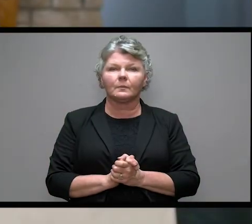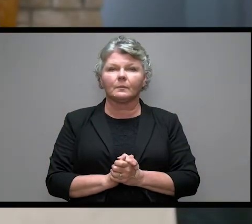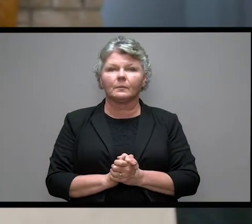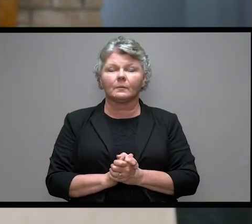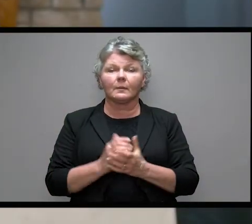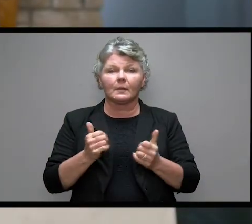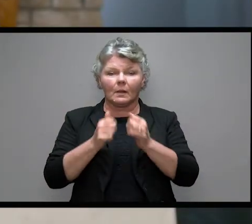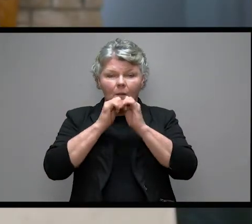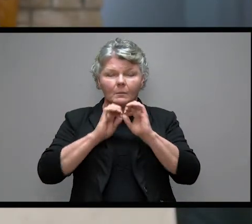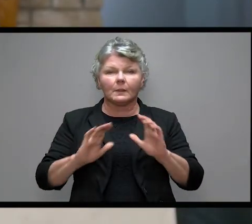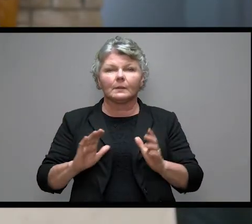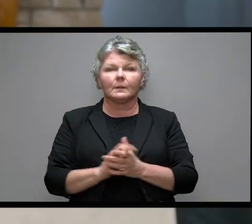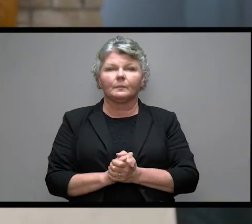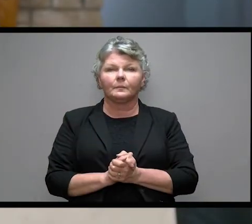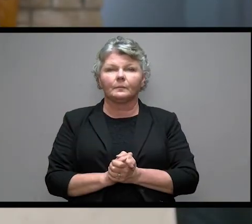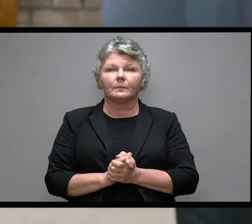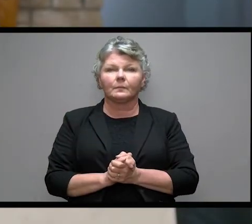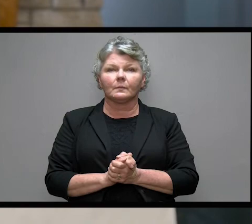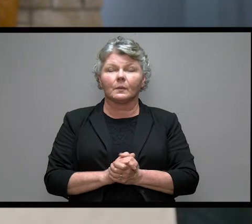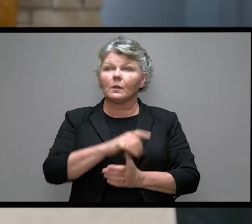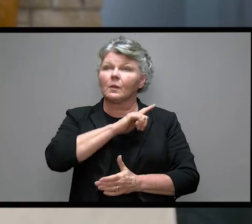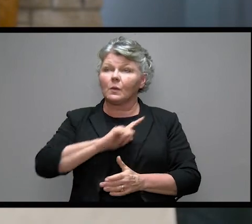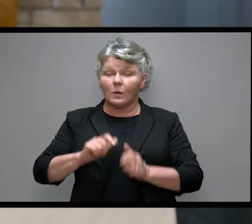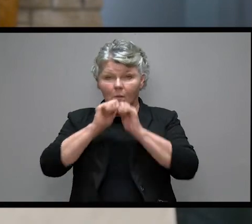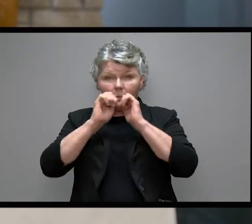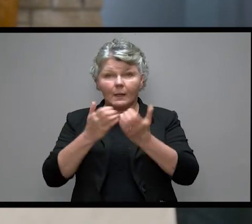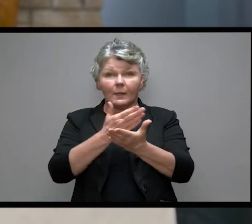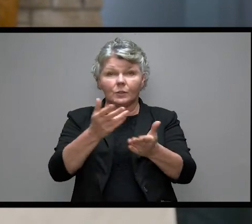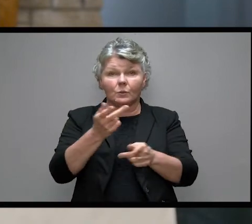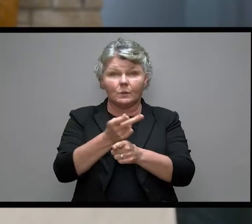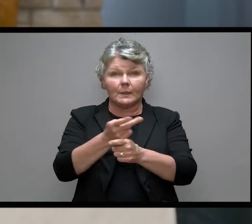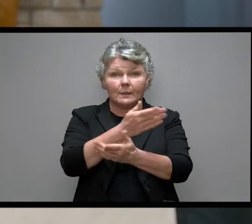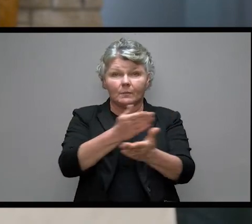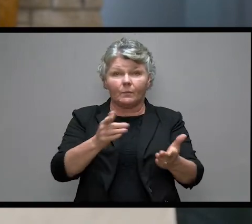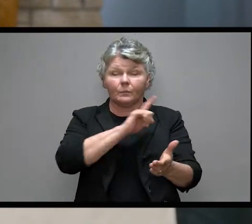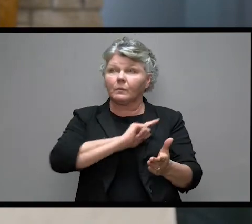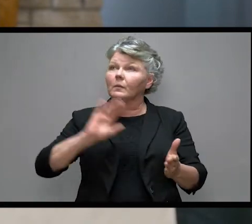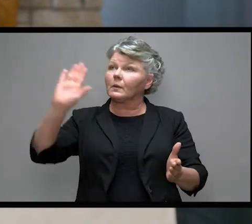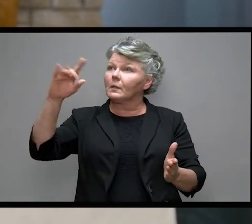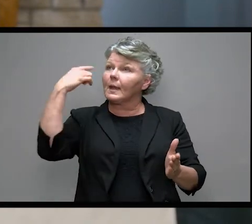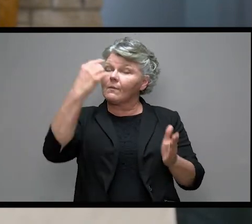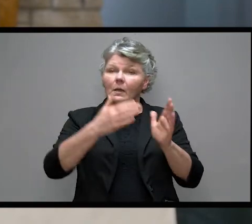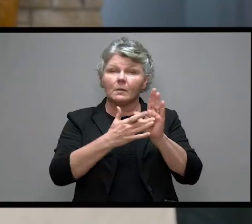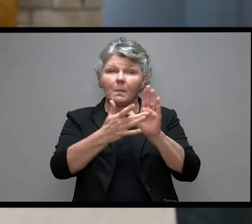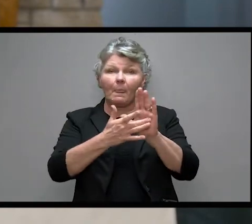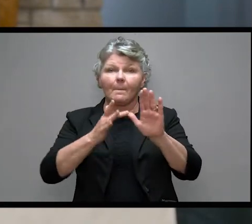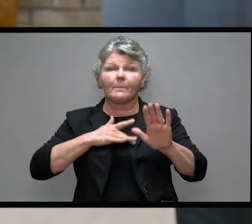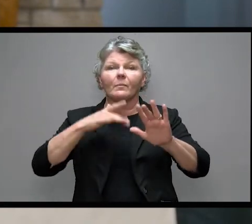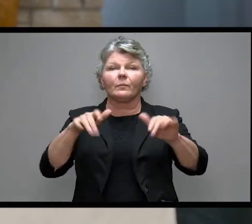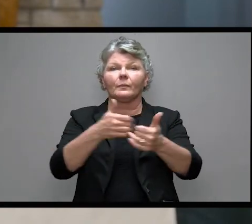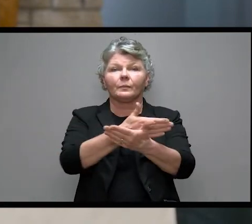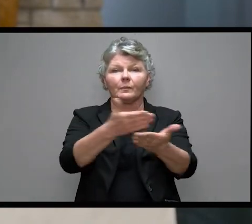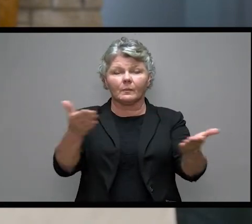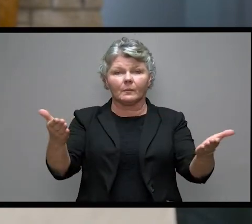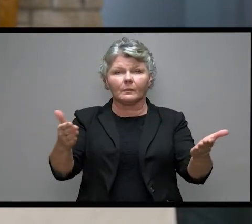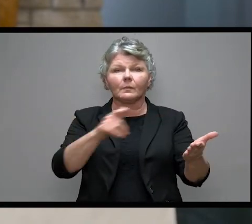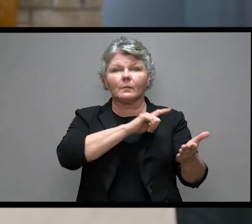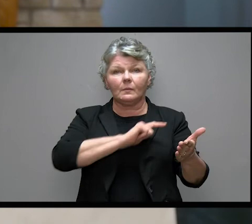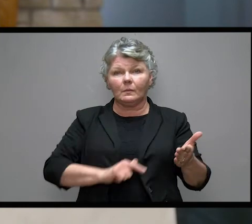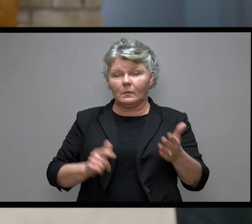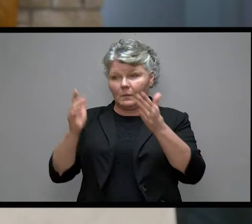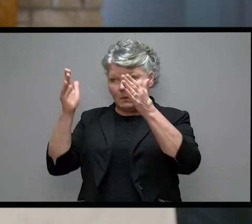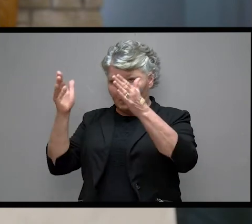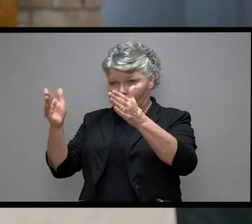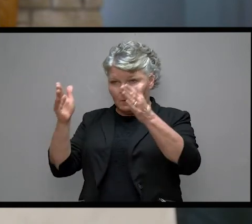receive now the benediction the Lord bless you and keep you the Lord make his face shine upon you and be gracious unto